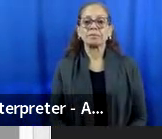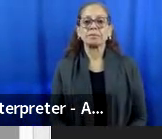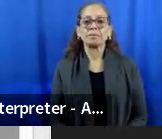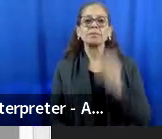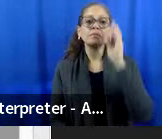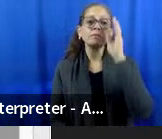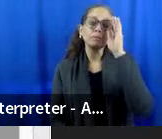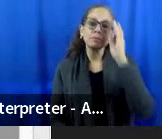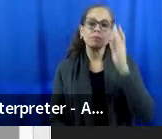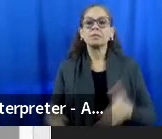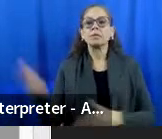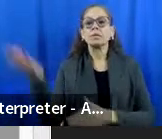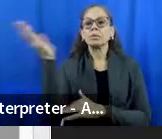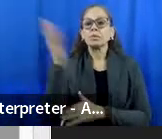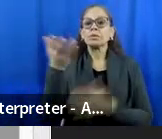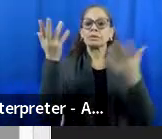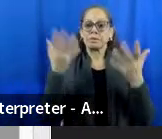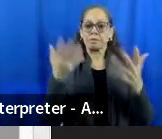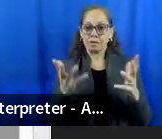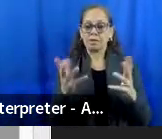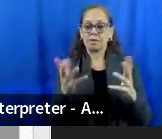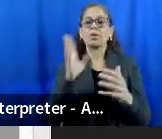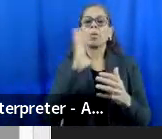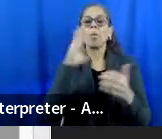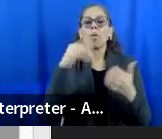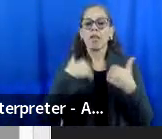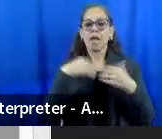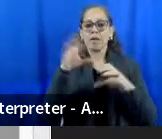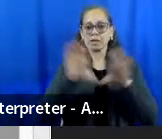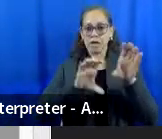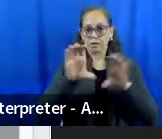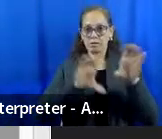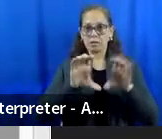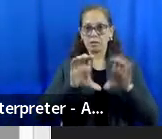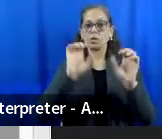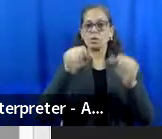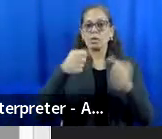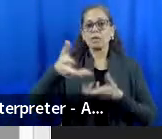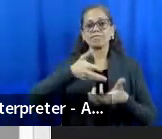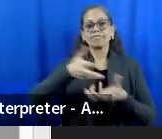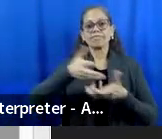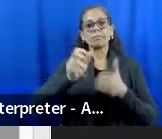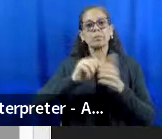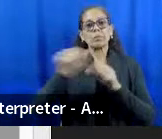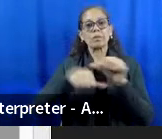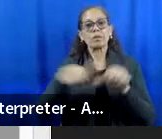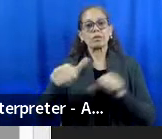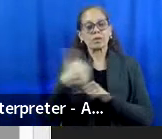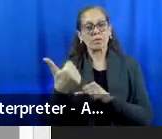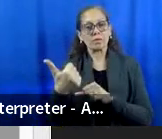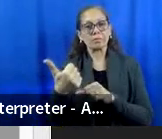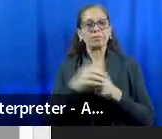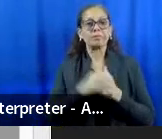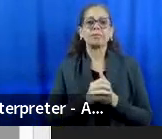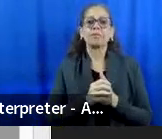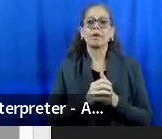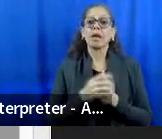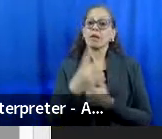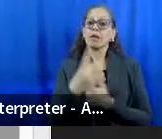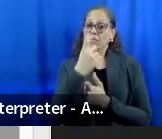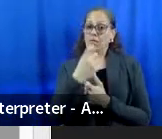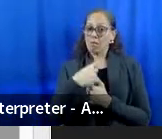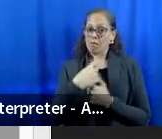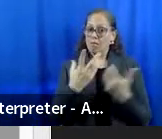After the presentation, the chat feature will also be enabled so that you can interact with one another. And again, if you want to ask us a